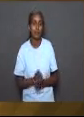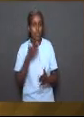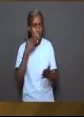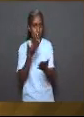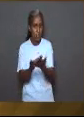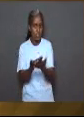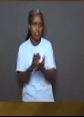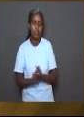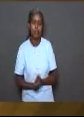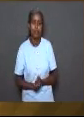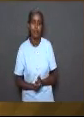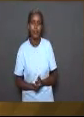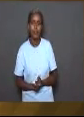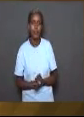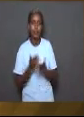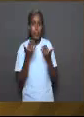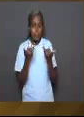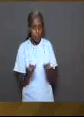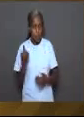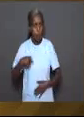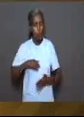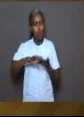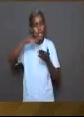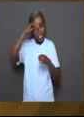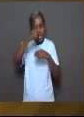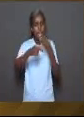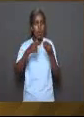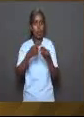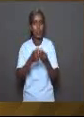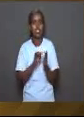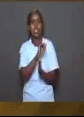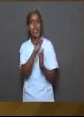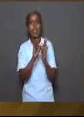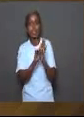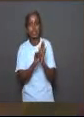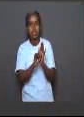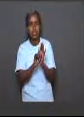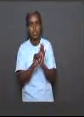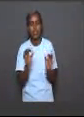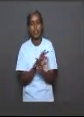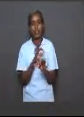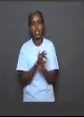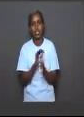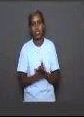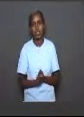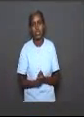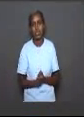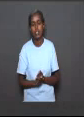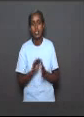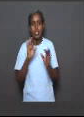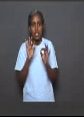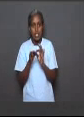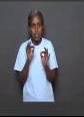Good. Now we will learn about the identity function. The